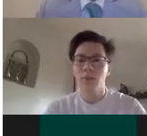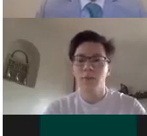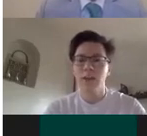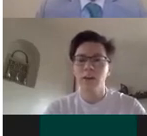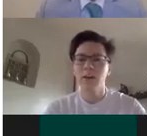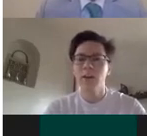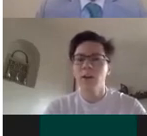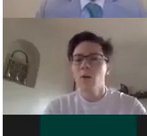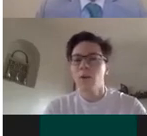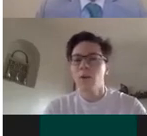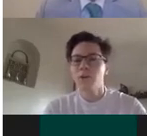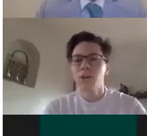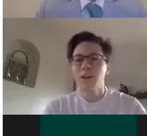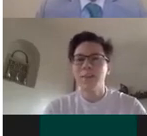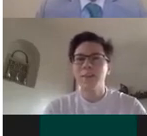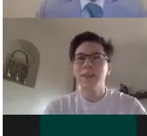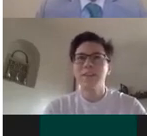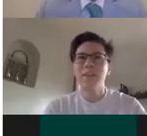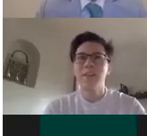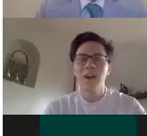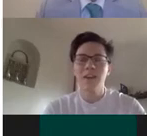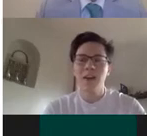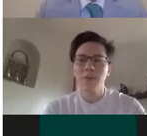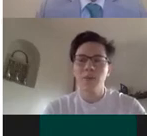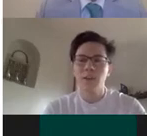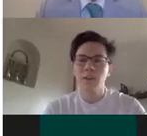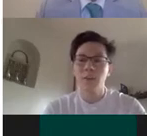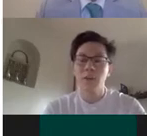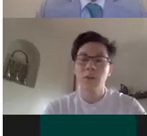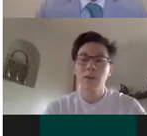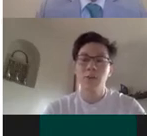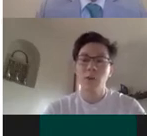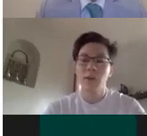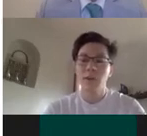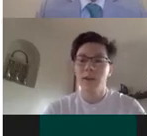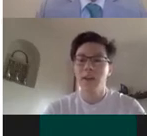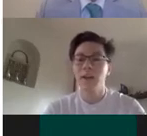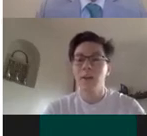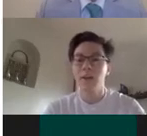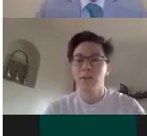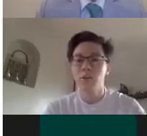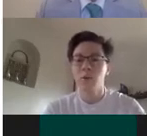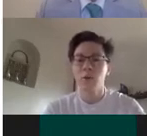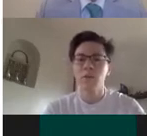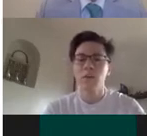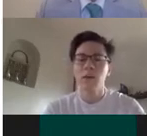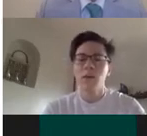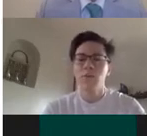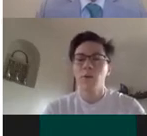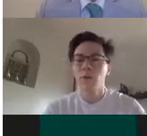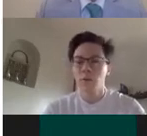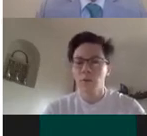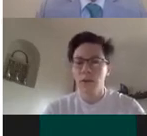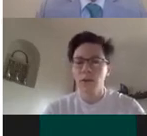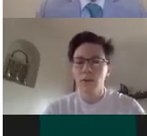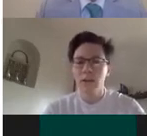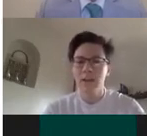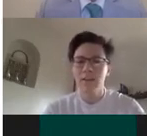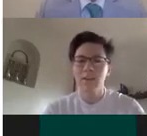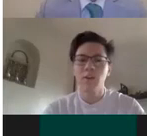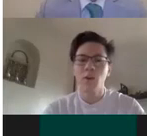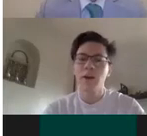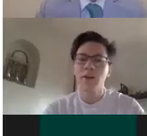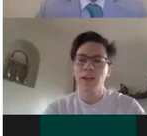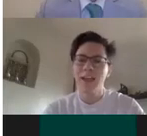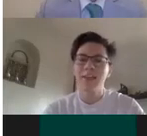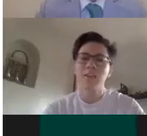level provider, which eliminates a lot of the options, especially for low-income individuals, for those letters. And it